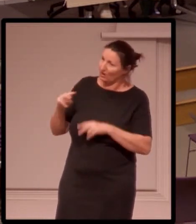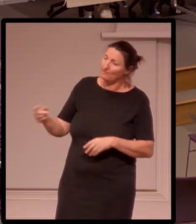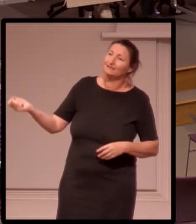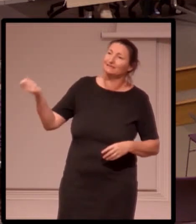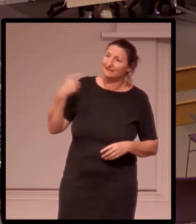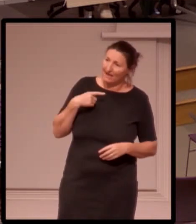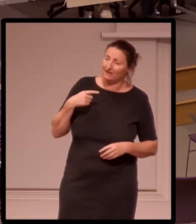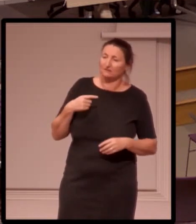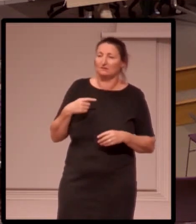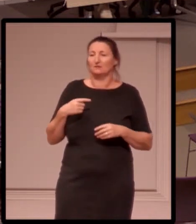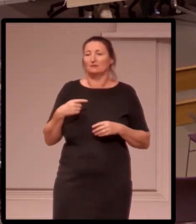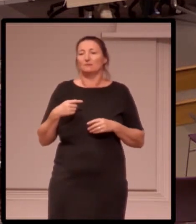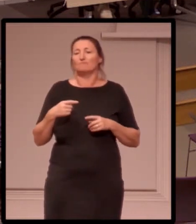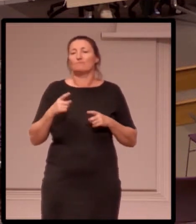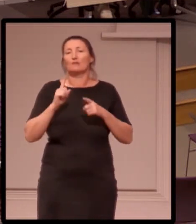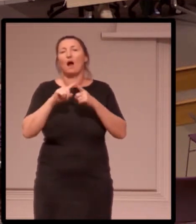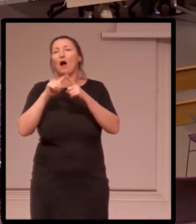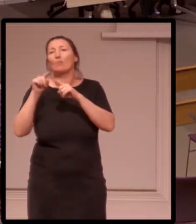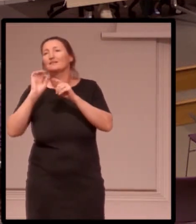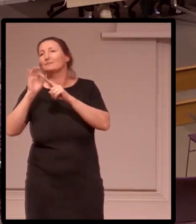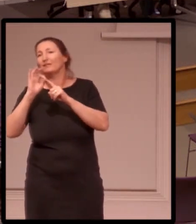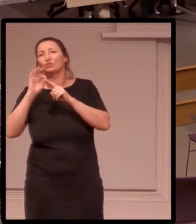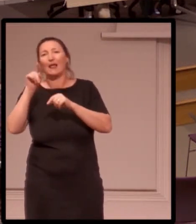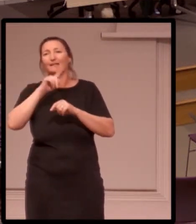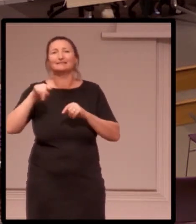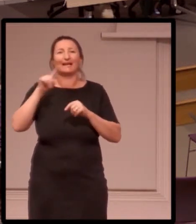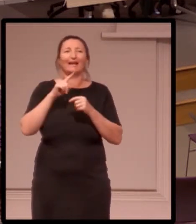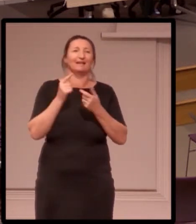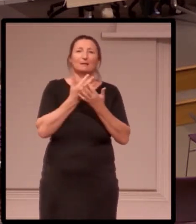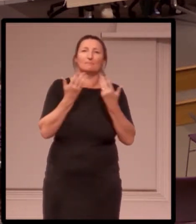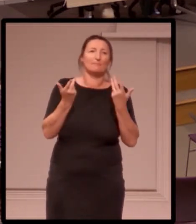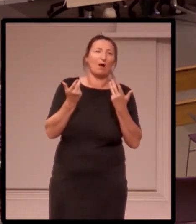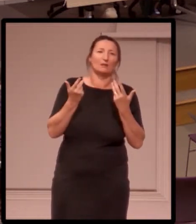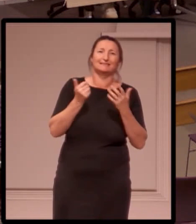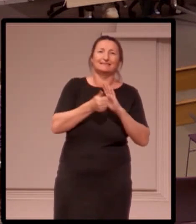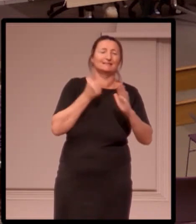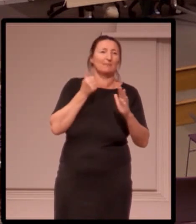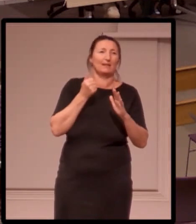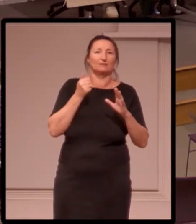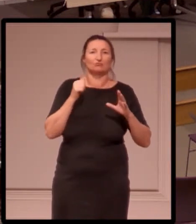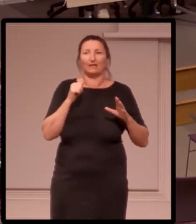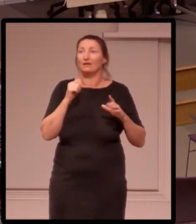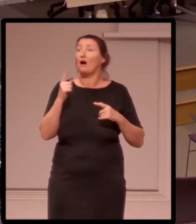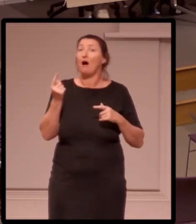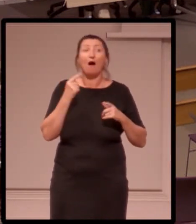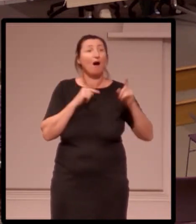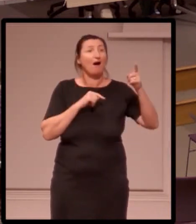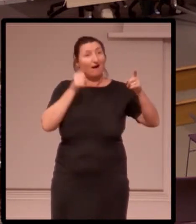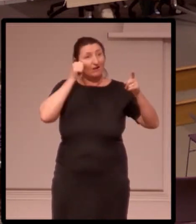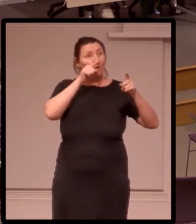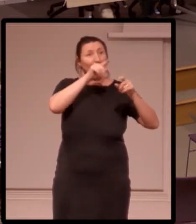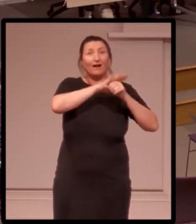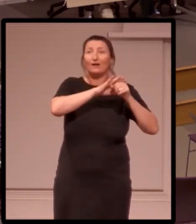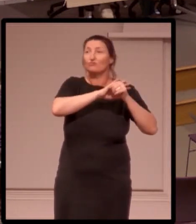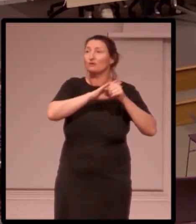where maybe they had other specialities working in the MDT, who were videoing what it would look like when they walk into